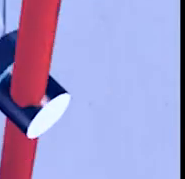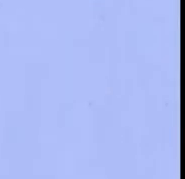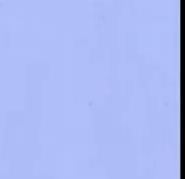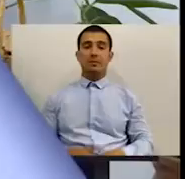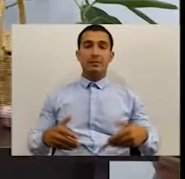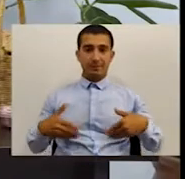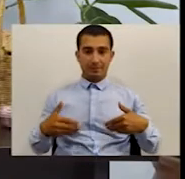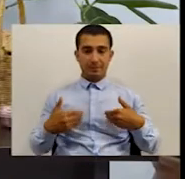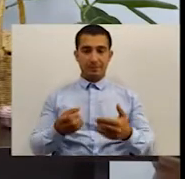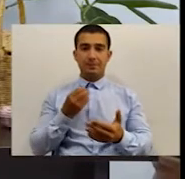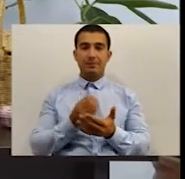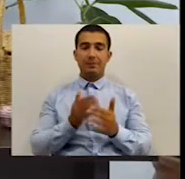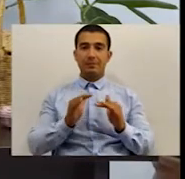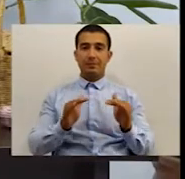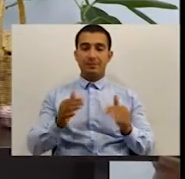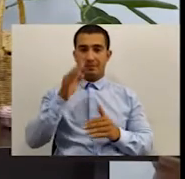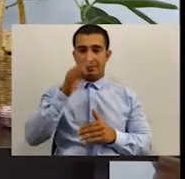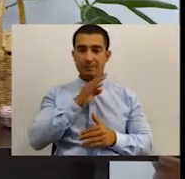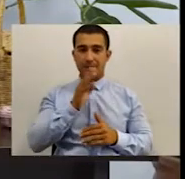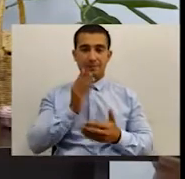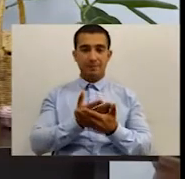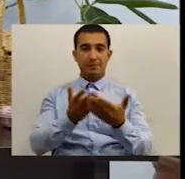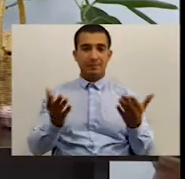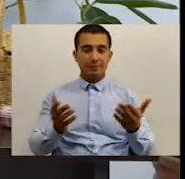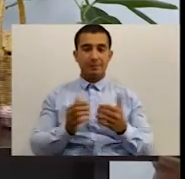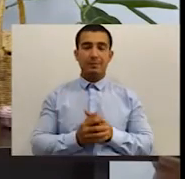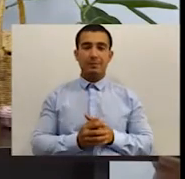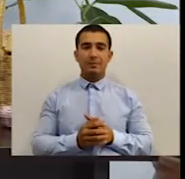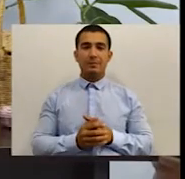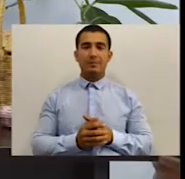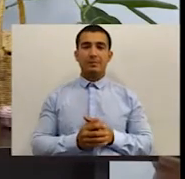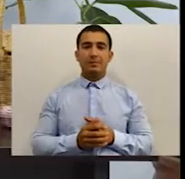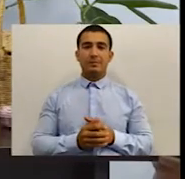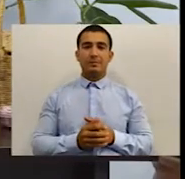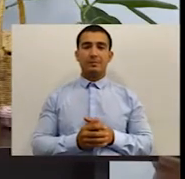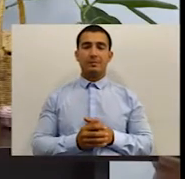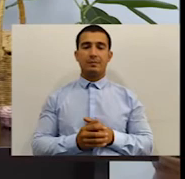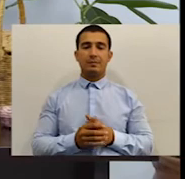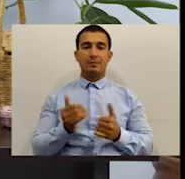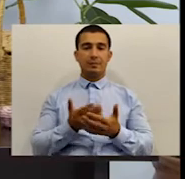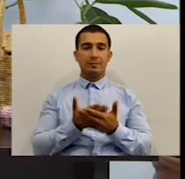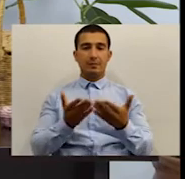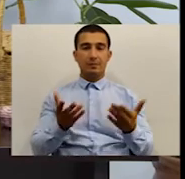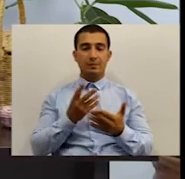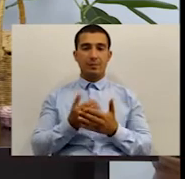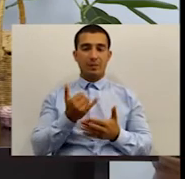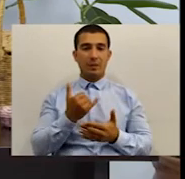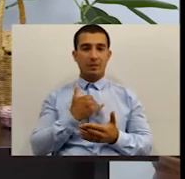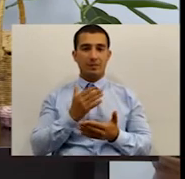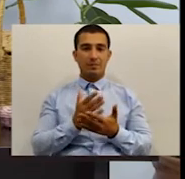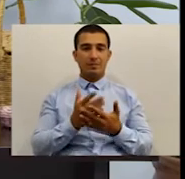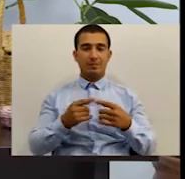Assalomu alaykum, hurmatli ota-onalar va aziz bolajonlar. bizlarni onlayn